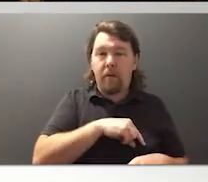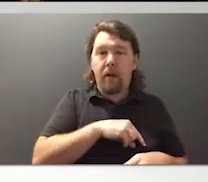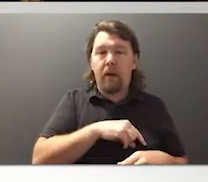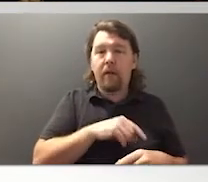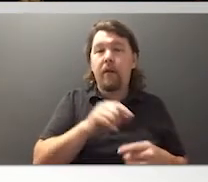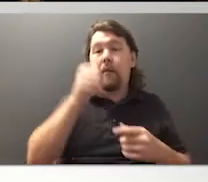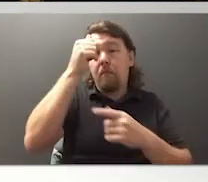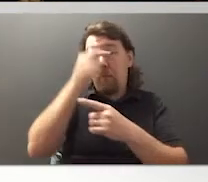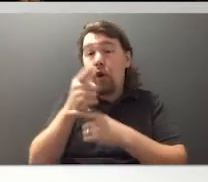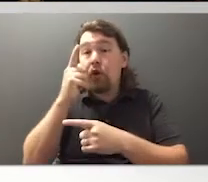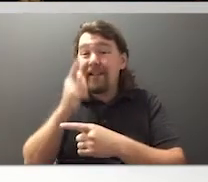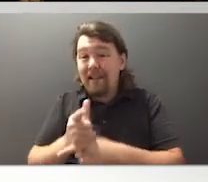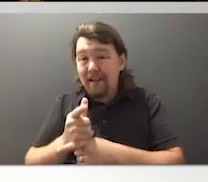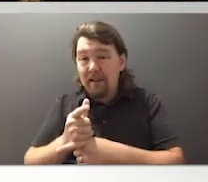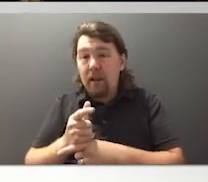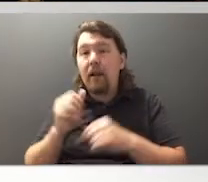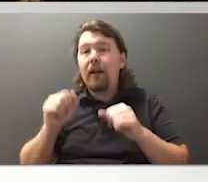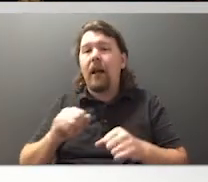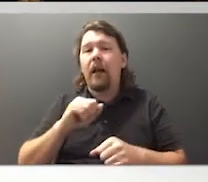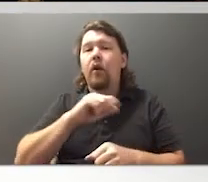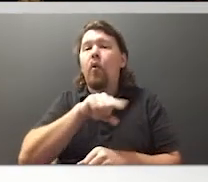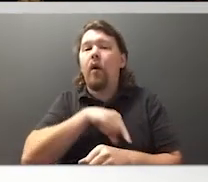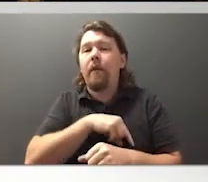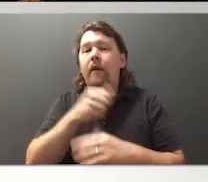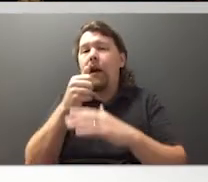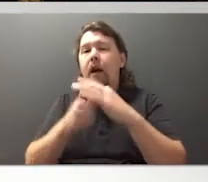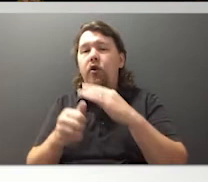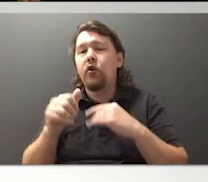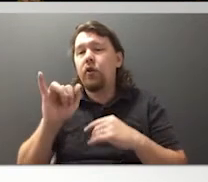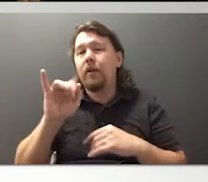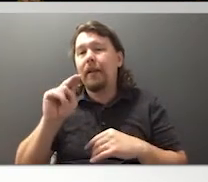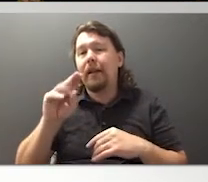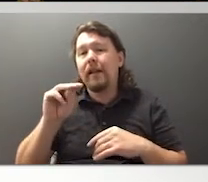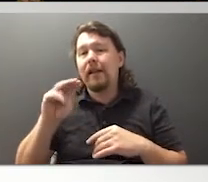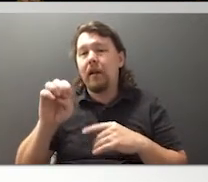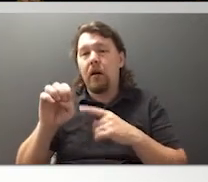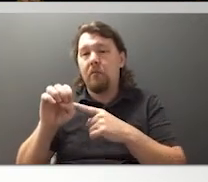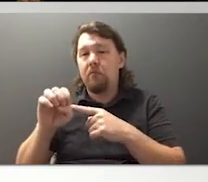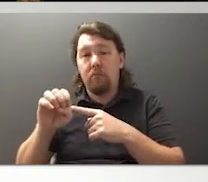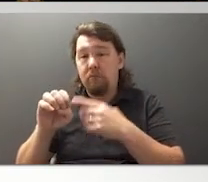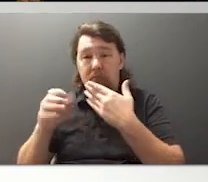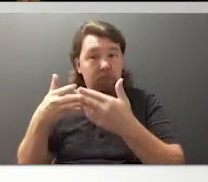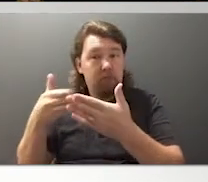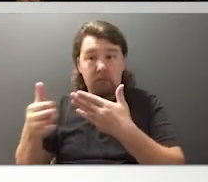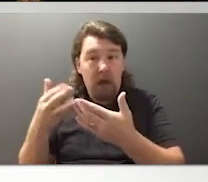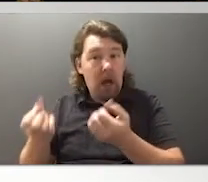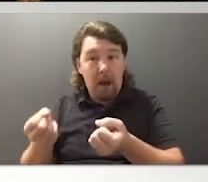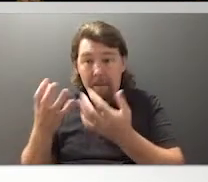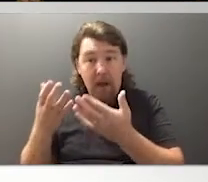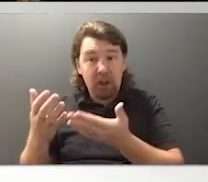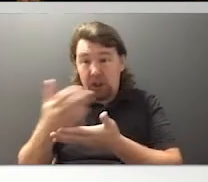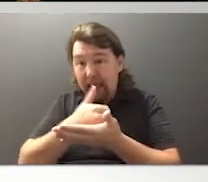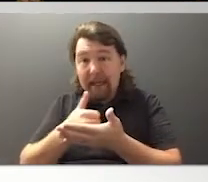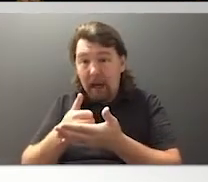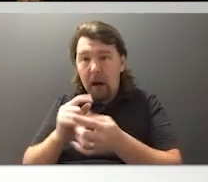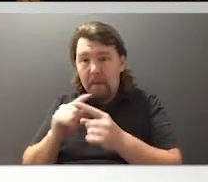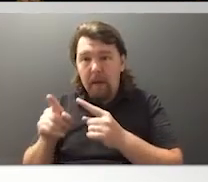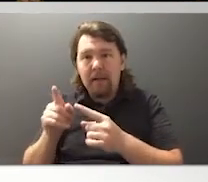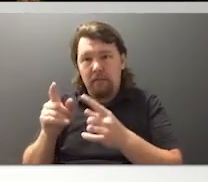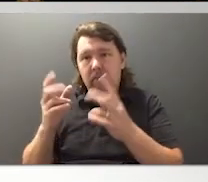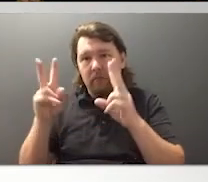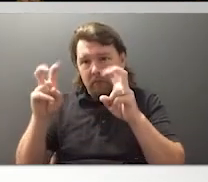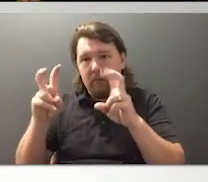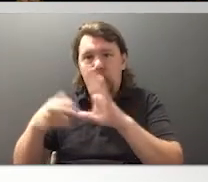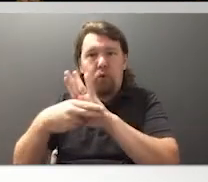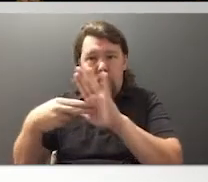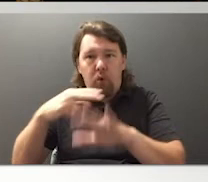school, not be homeschooled. It's not an ESA. It's the income-based scholarship. So I'll say that again. If you have a